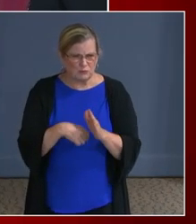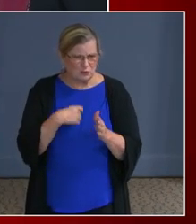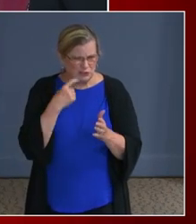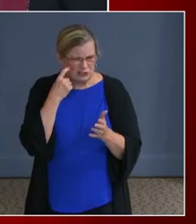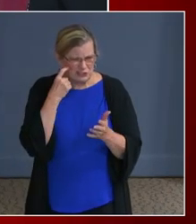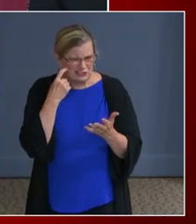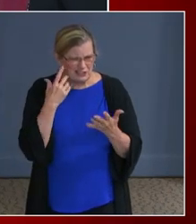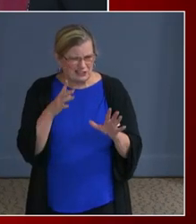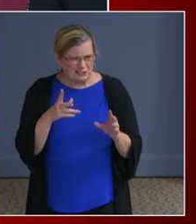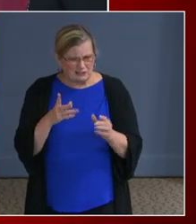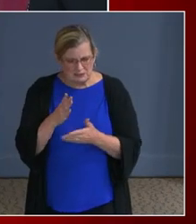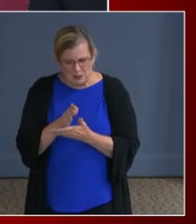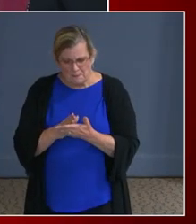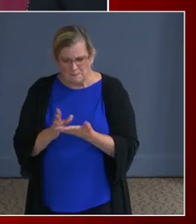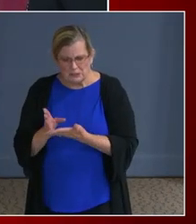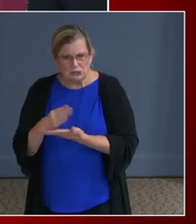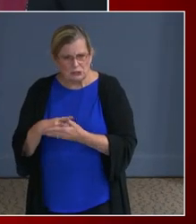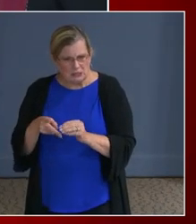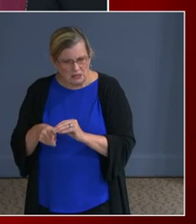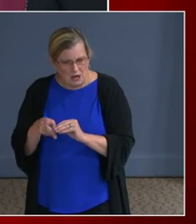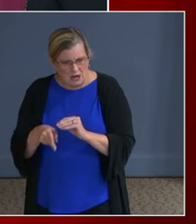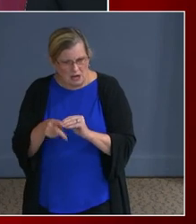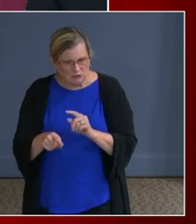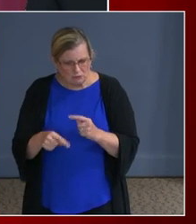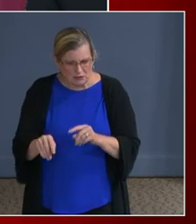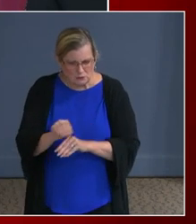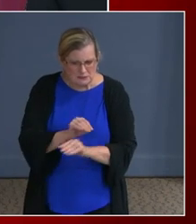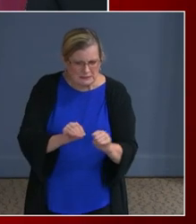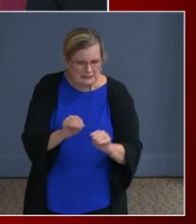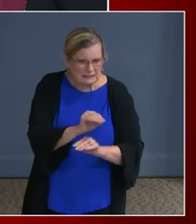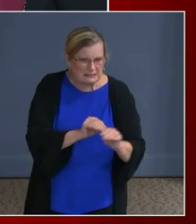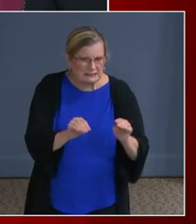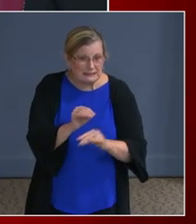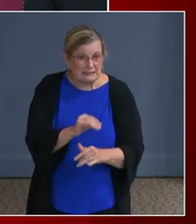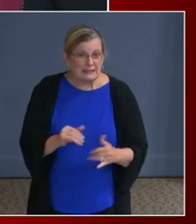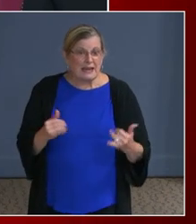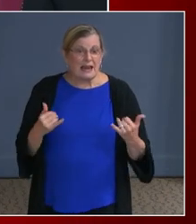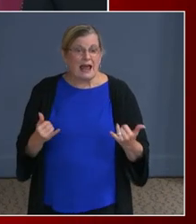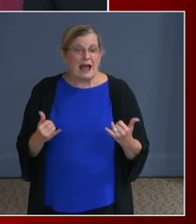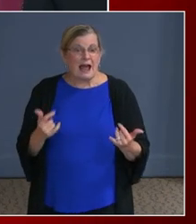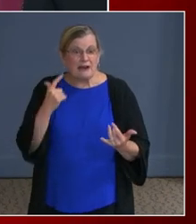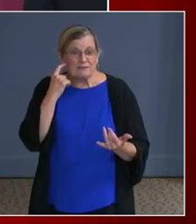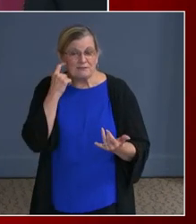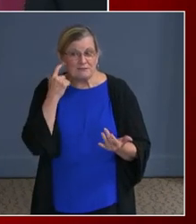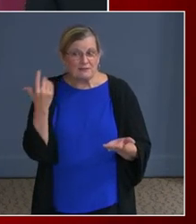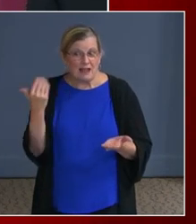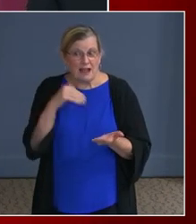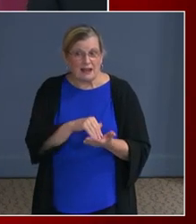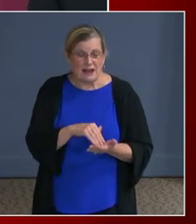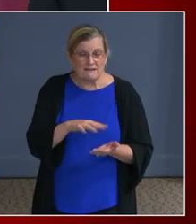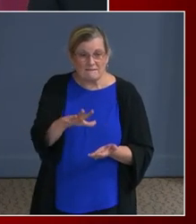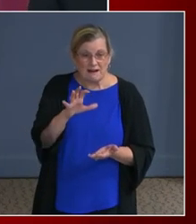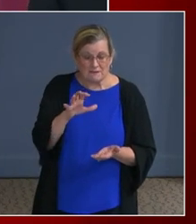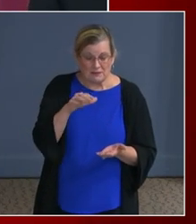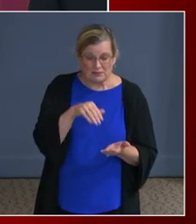if you have to face another $500 million in cuts? Well, I think